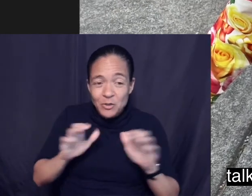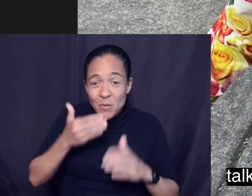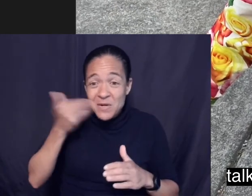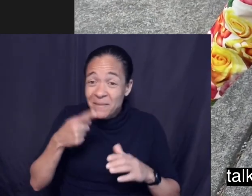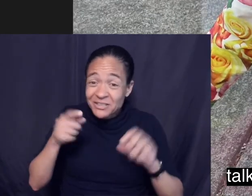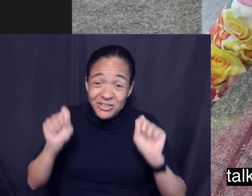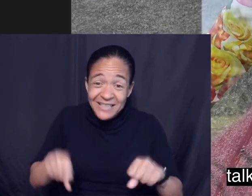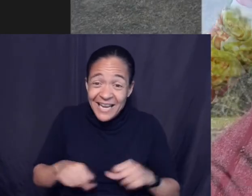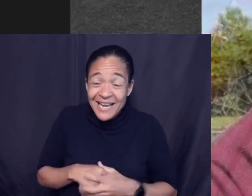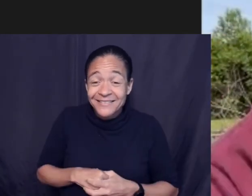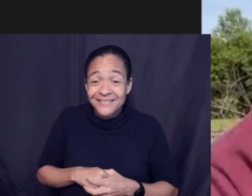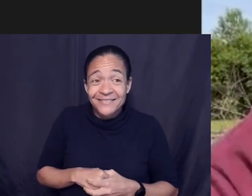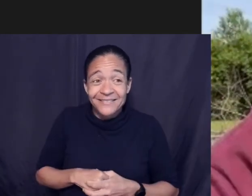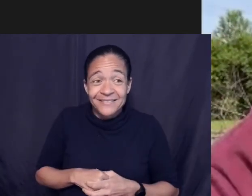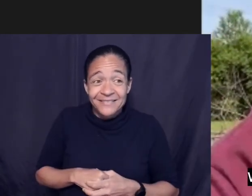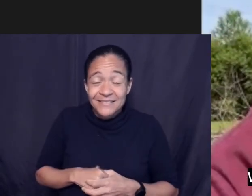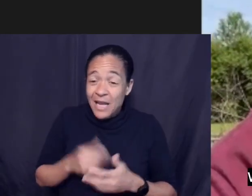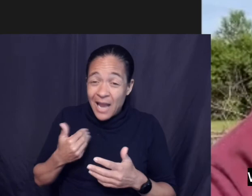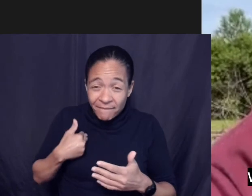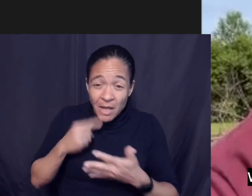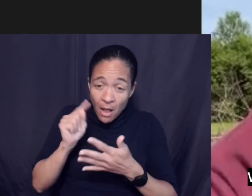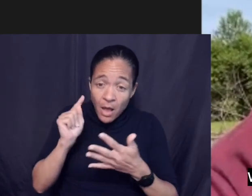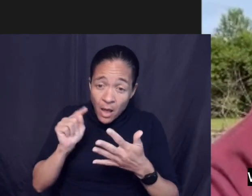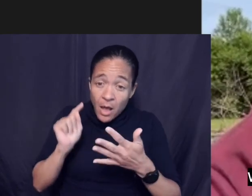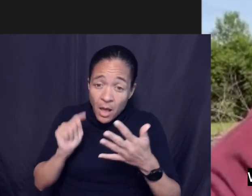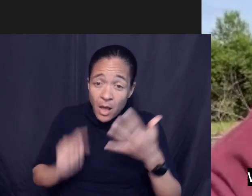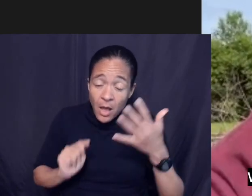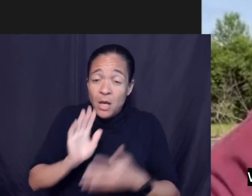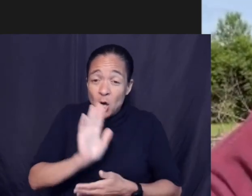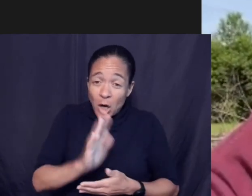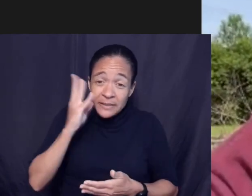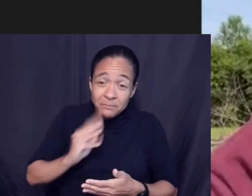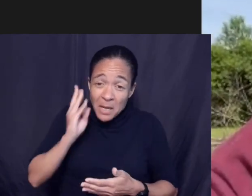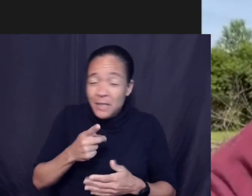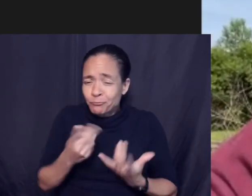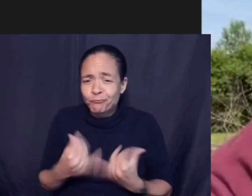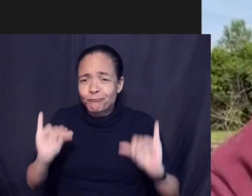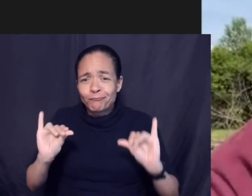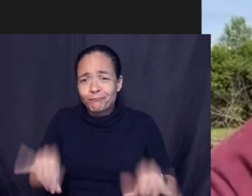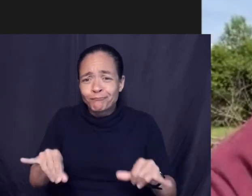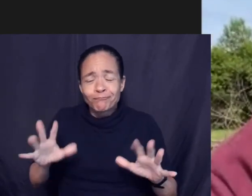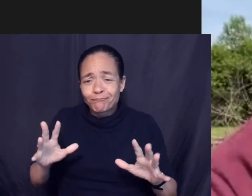doing the best she can right now with everything she's gone through.